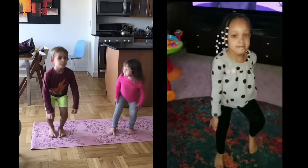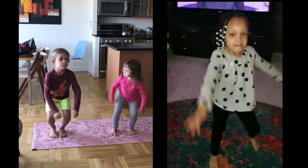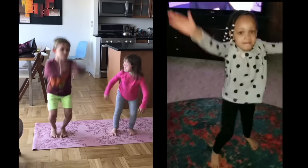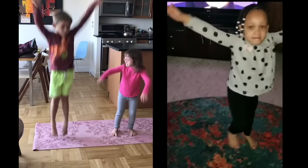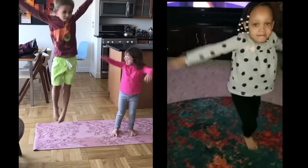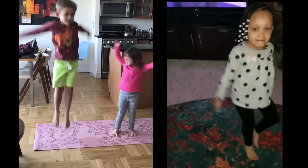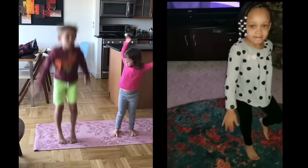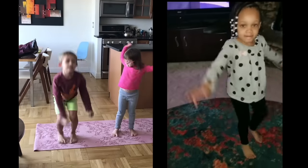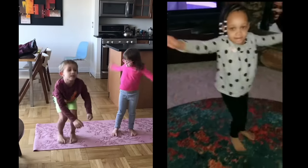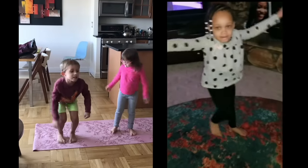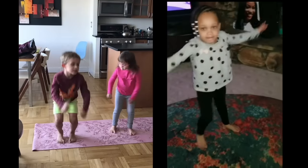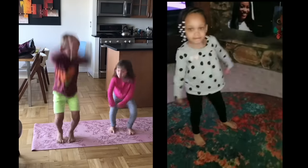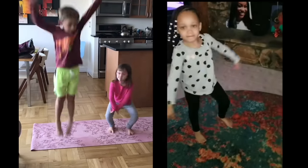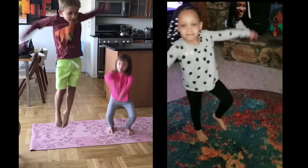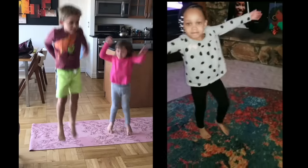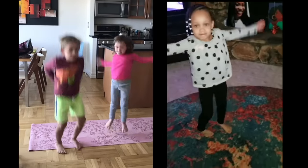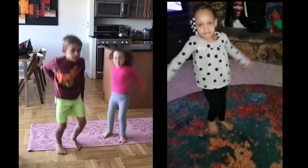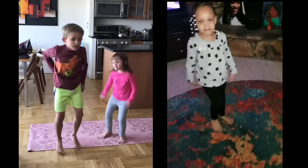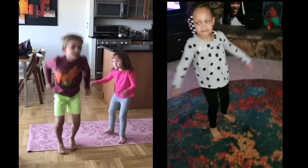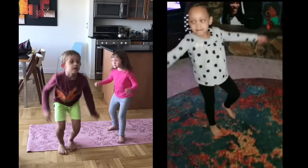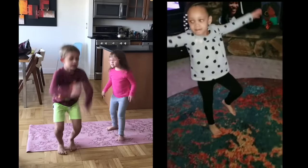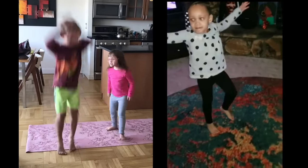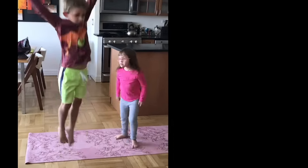Dino play.